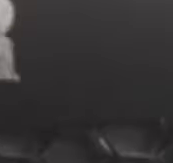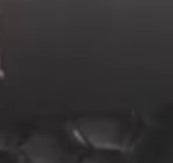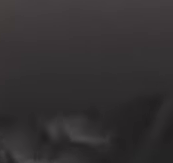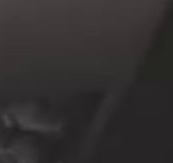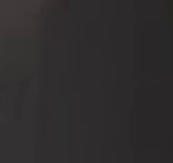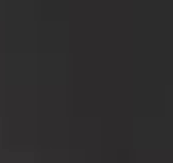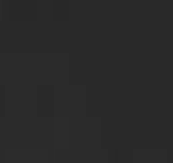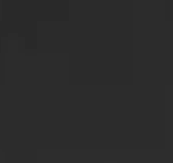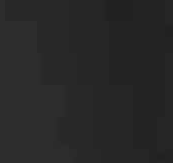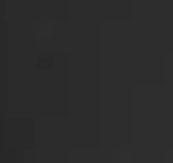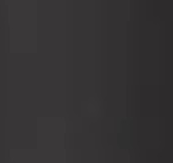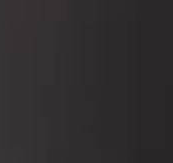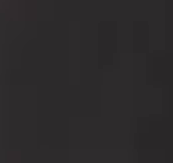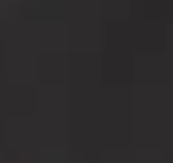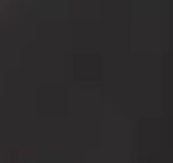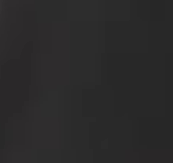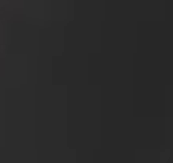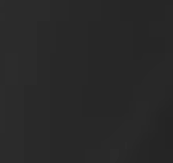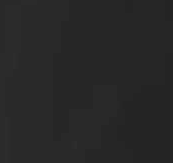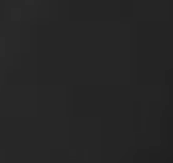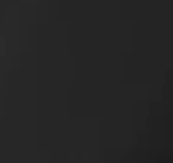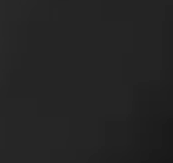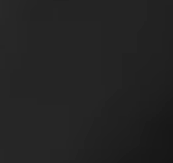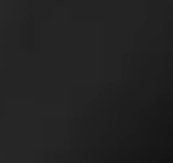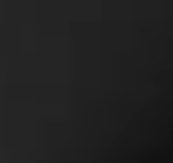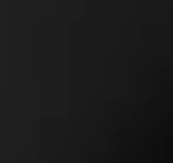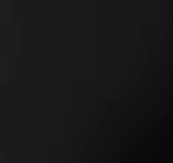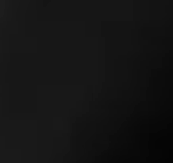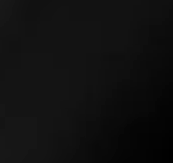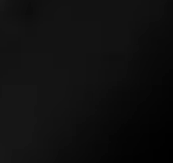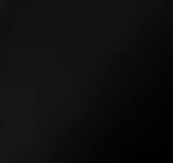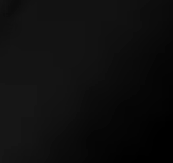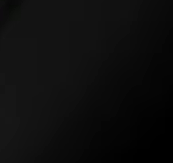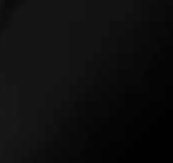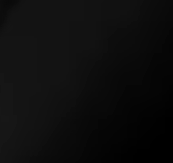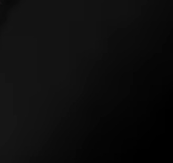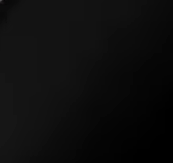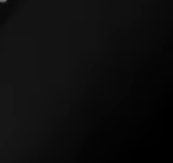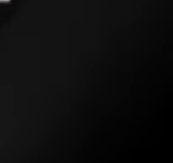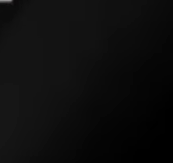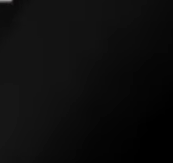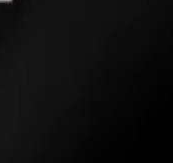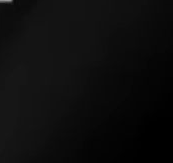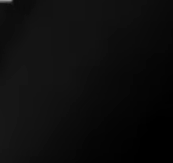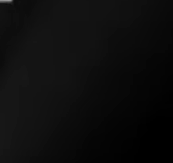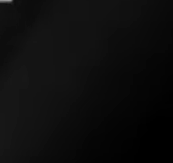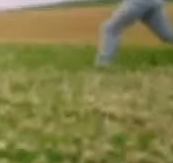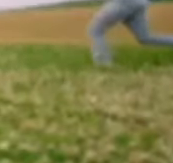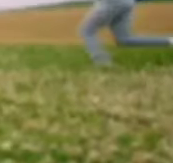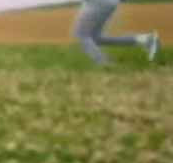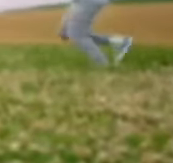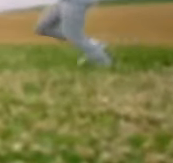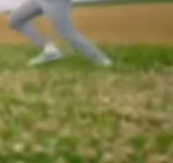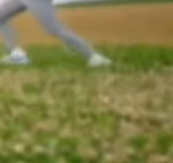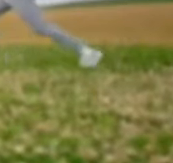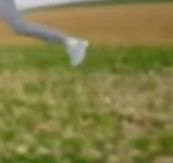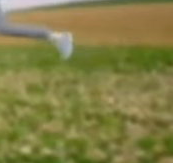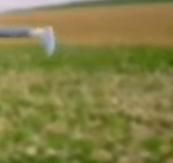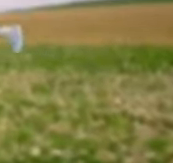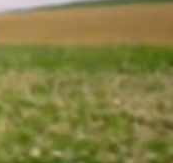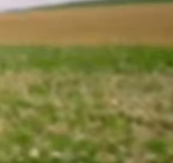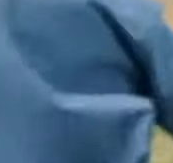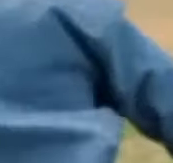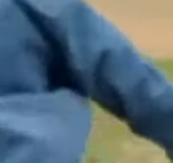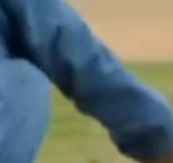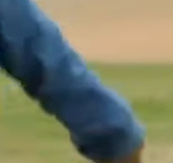28 November only. The Spar Big Sale, exclusive to our Spar Rewards customers. All I